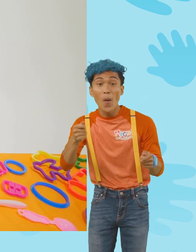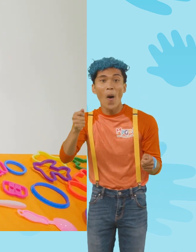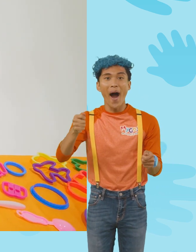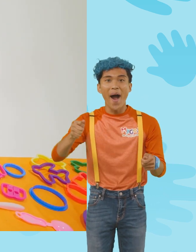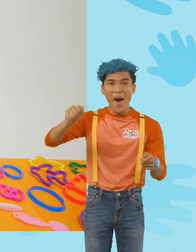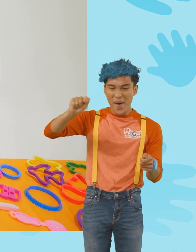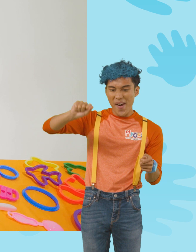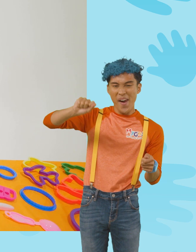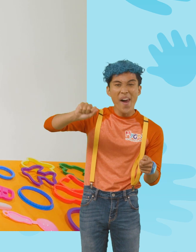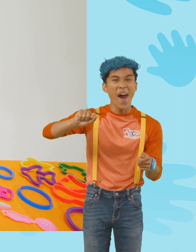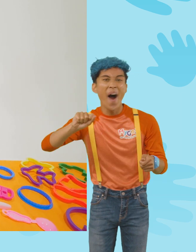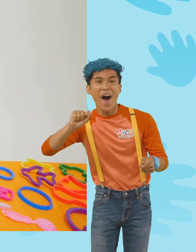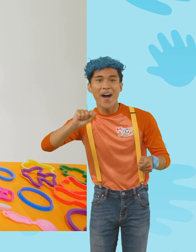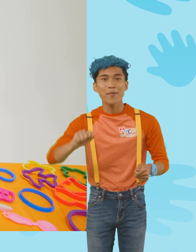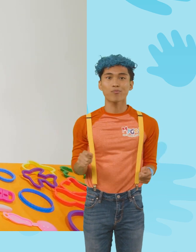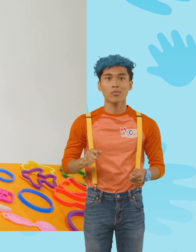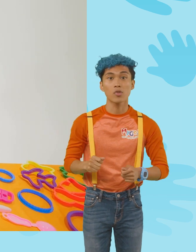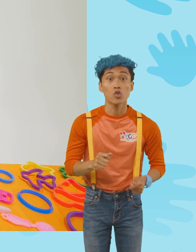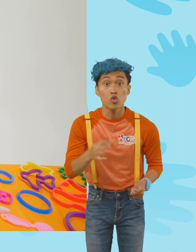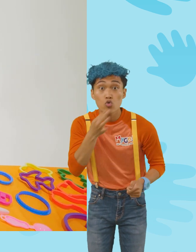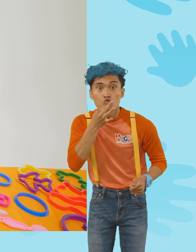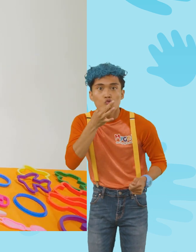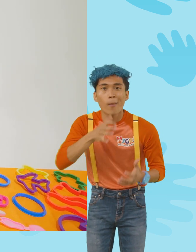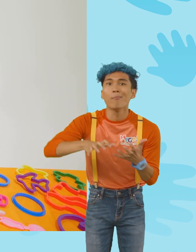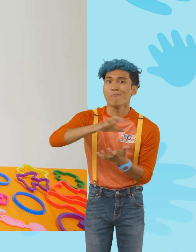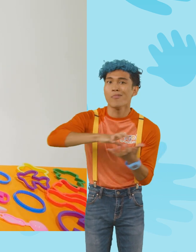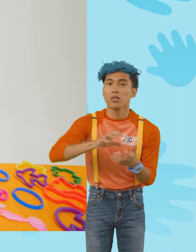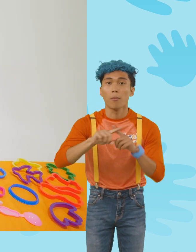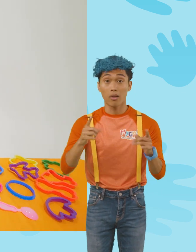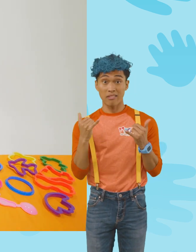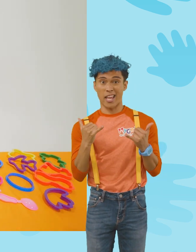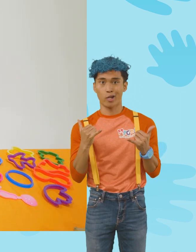Go. And we're gonna mix all this up in a little bit, but for now,